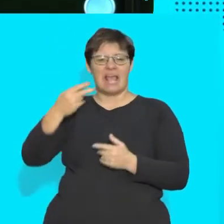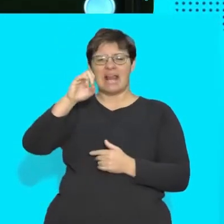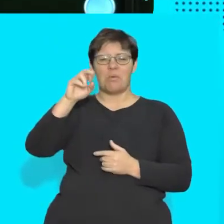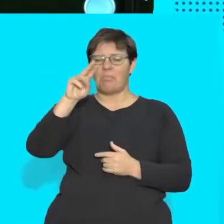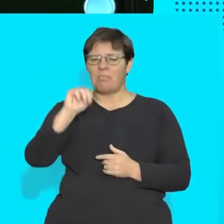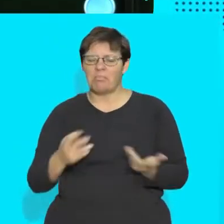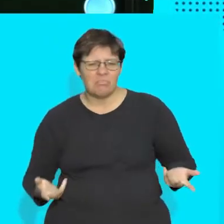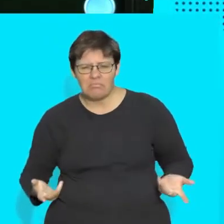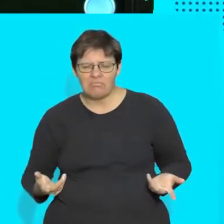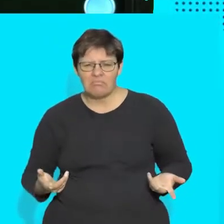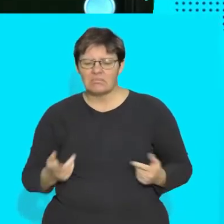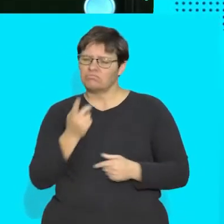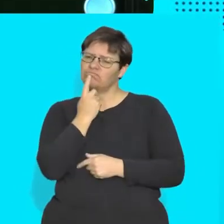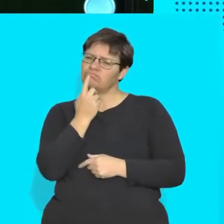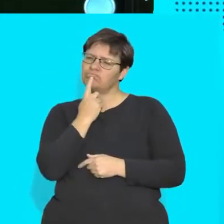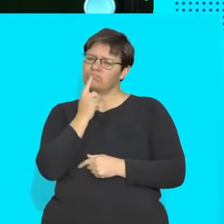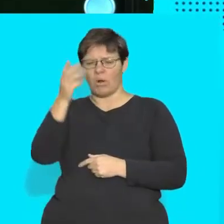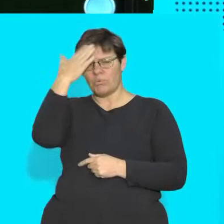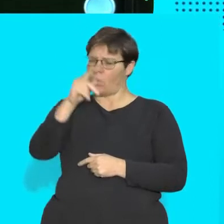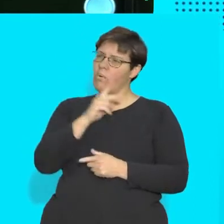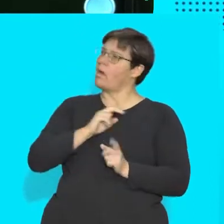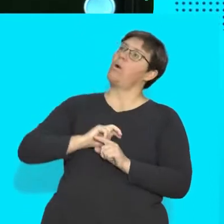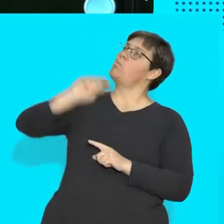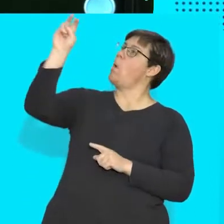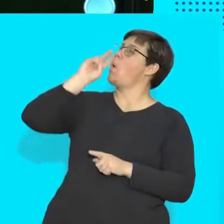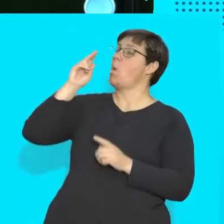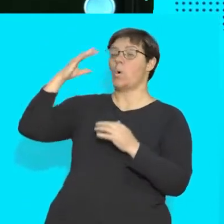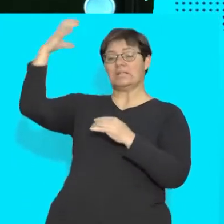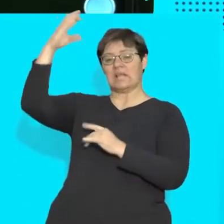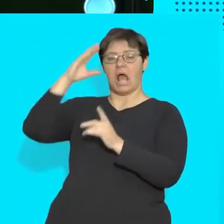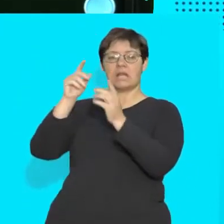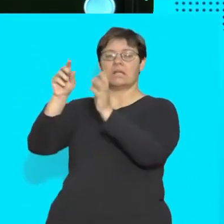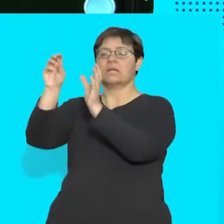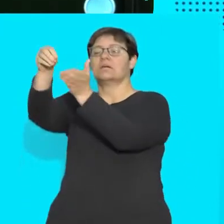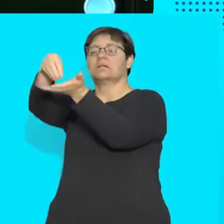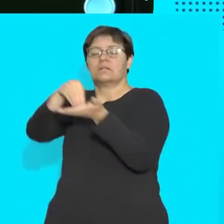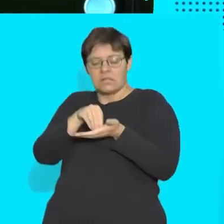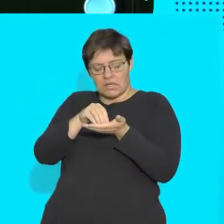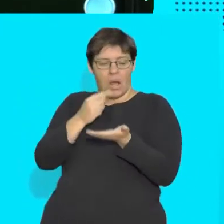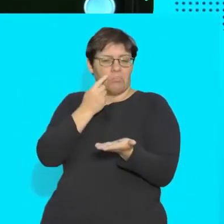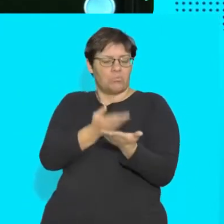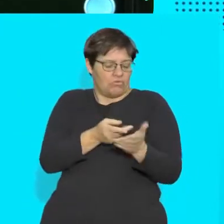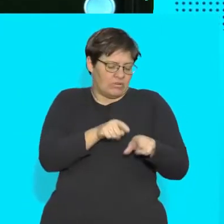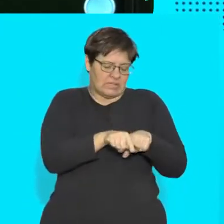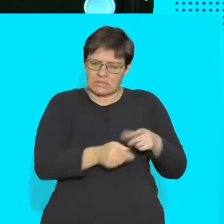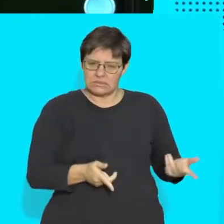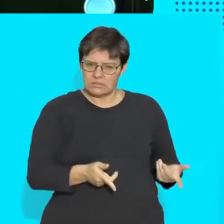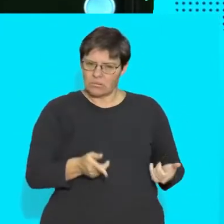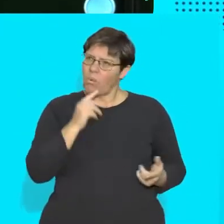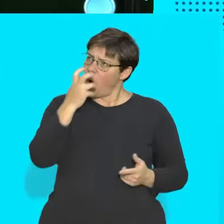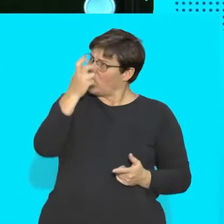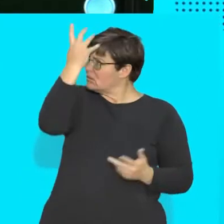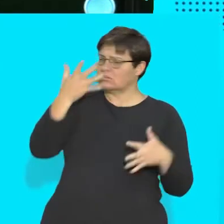things, but you go, how do they know? It's not like we could have traveled to the sun and taken a sample of the sun and then looked at it.